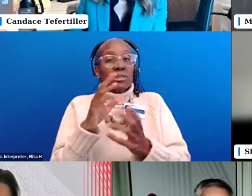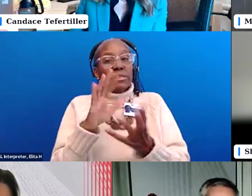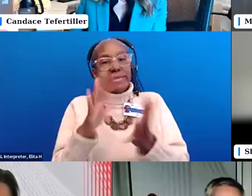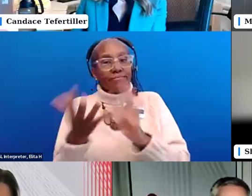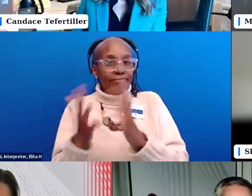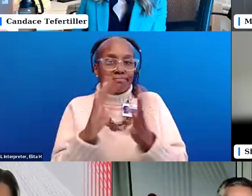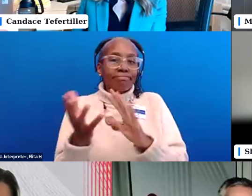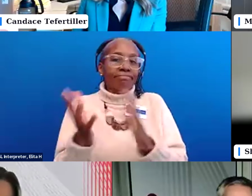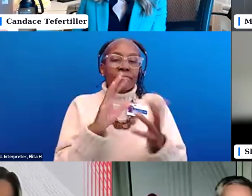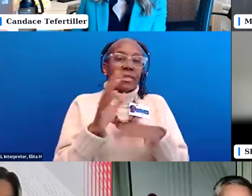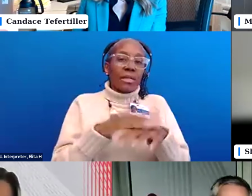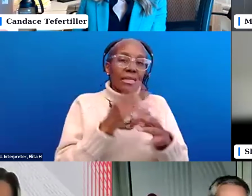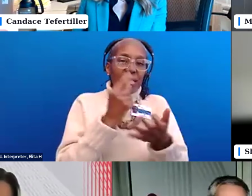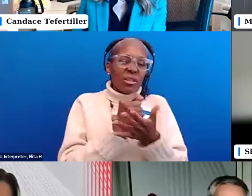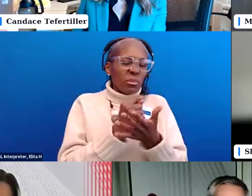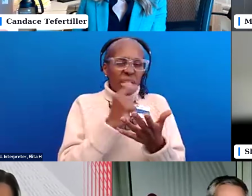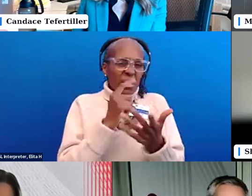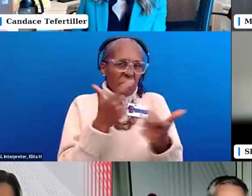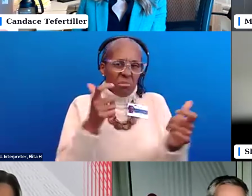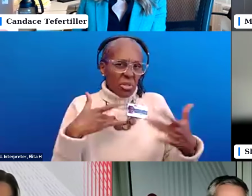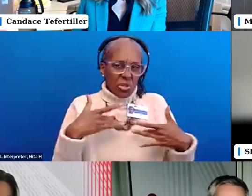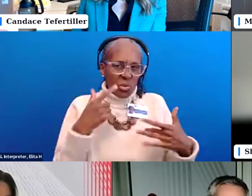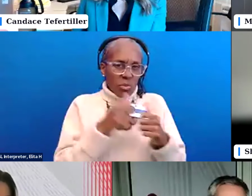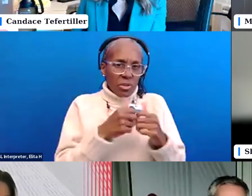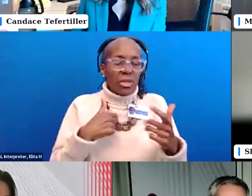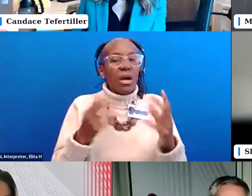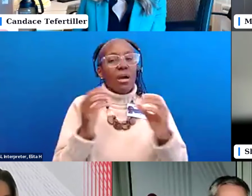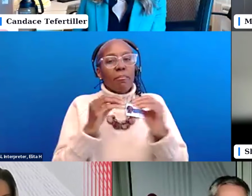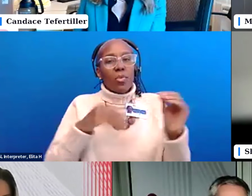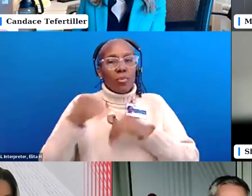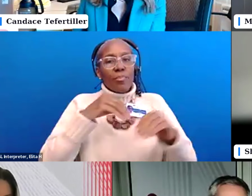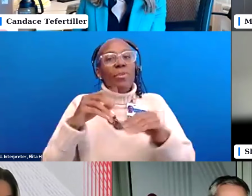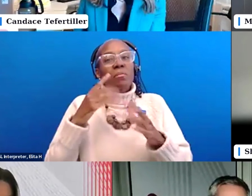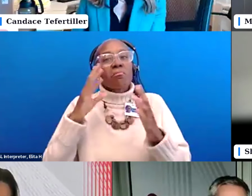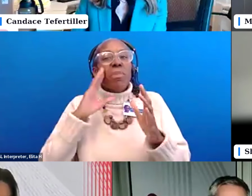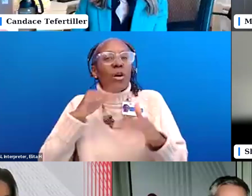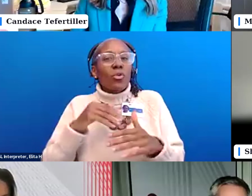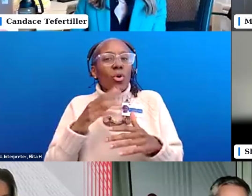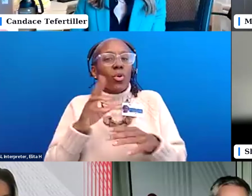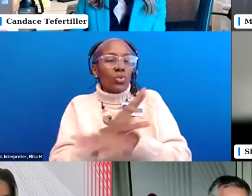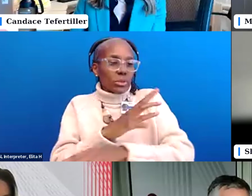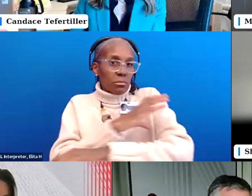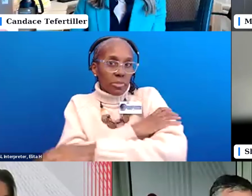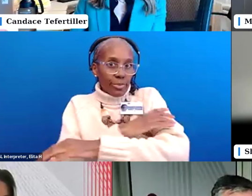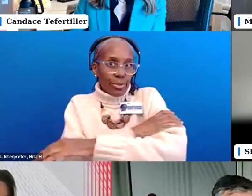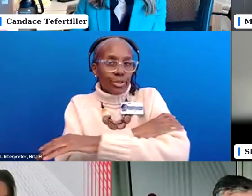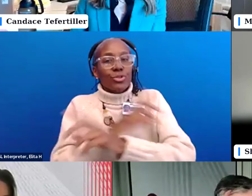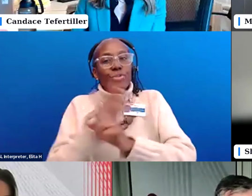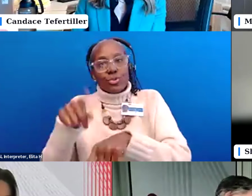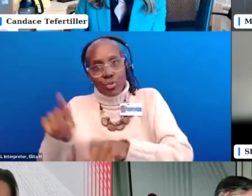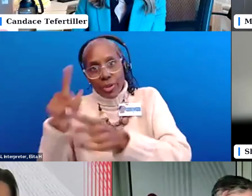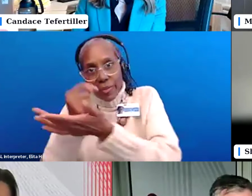of therapy. That wasn't a huge concern for me since I'm more mobile, but I do know just from taking blood pressures in and out of therapy that there was a